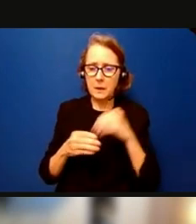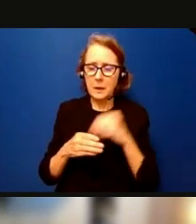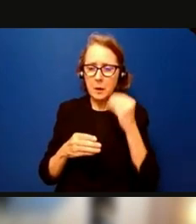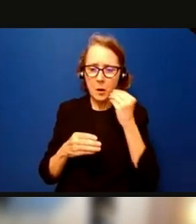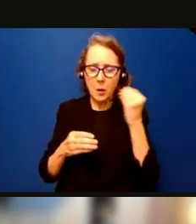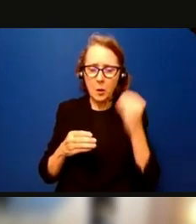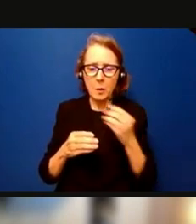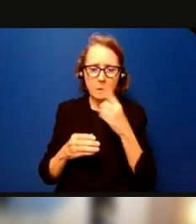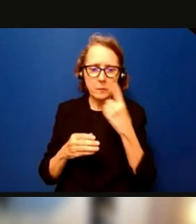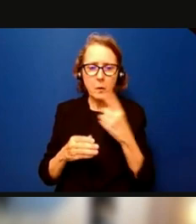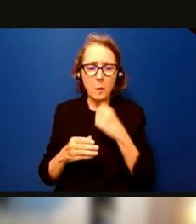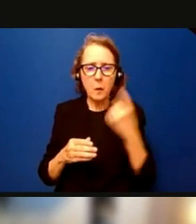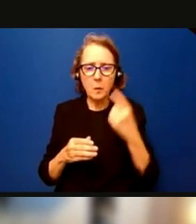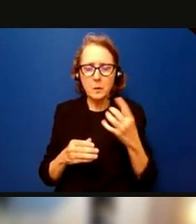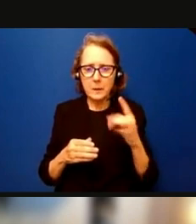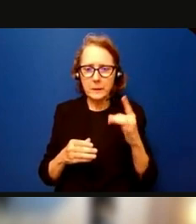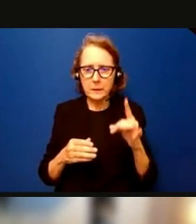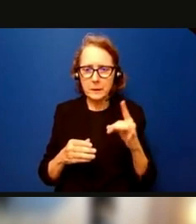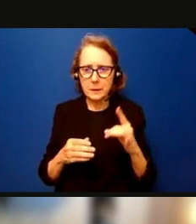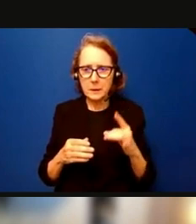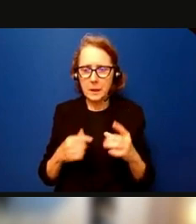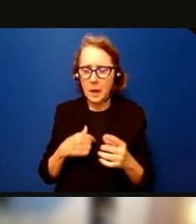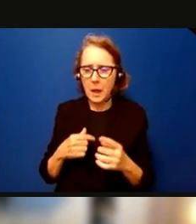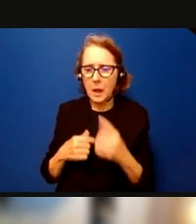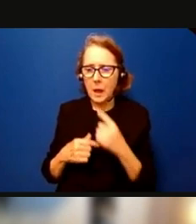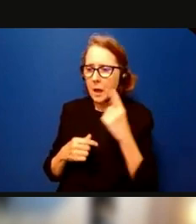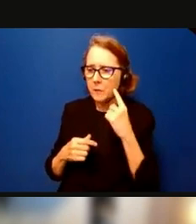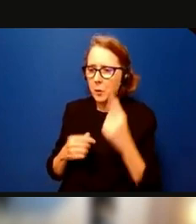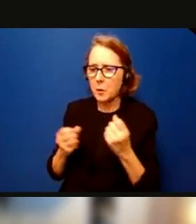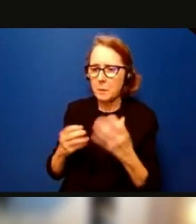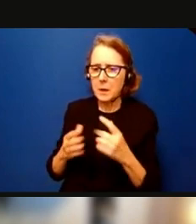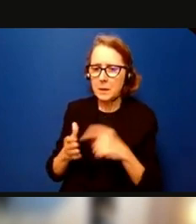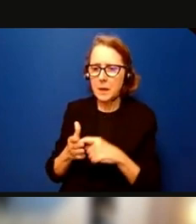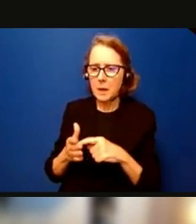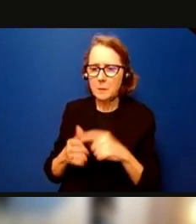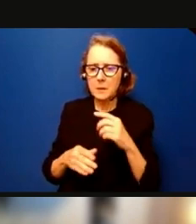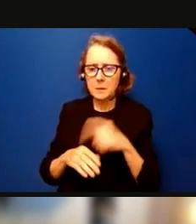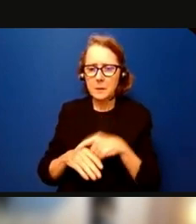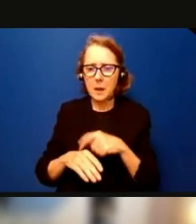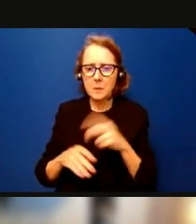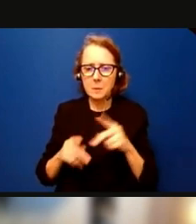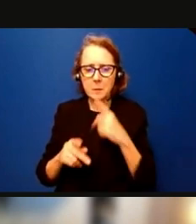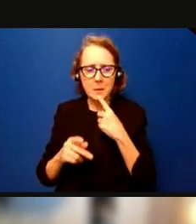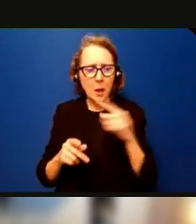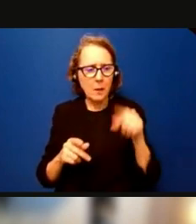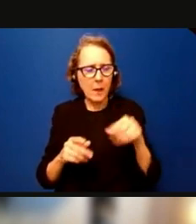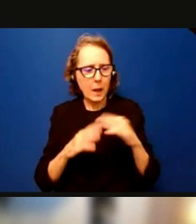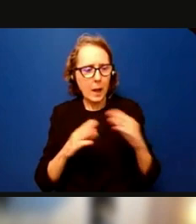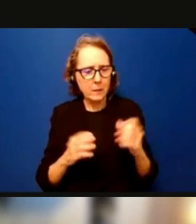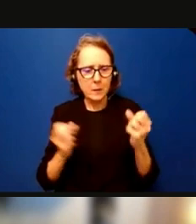house has too many cars. They have too many cars. Why are they parking like that? Well, they don't understand.